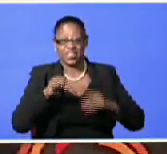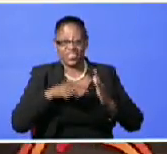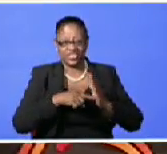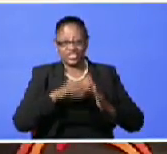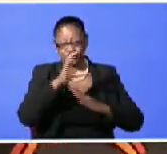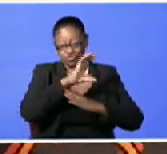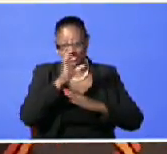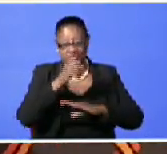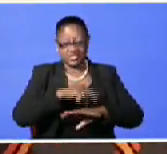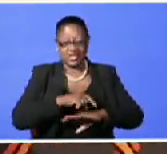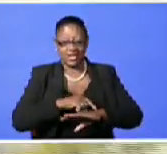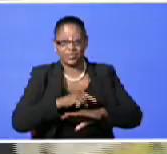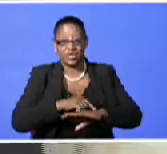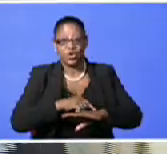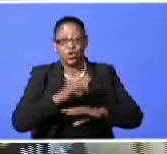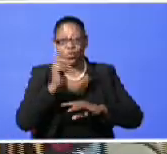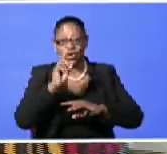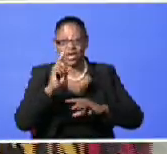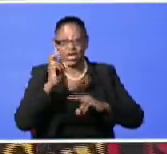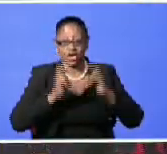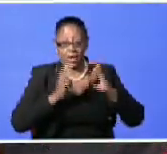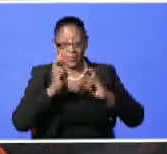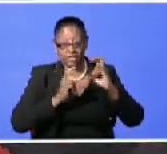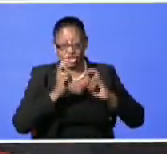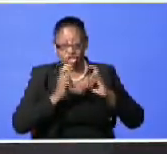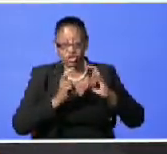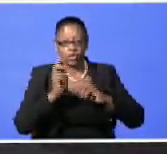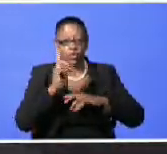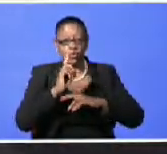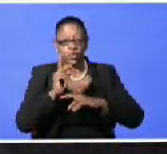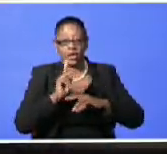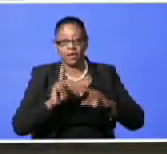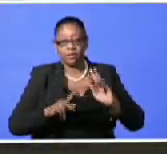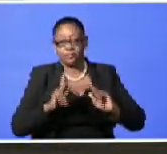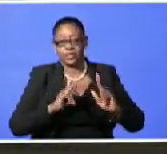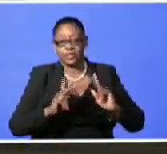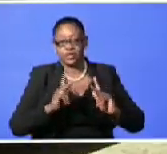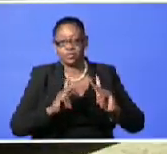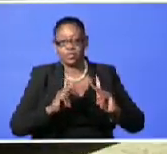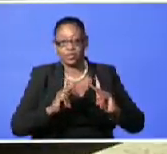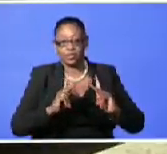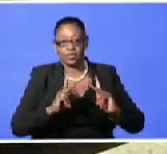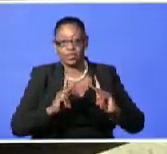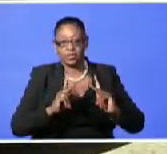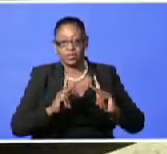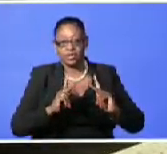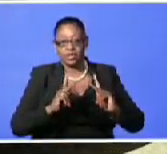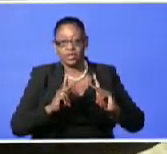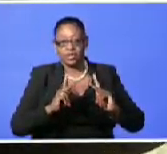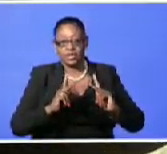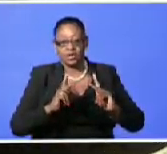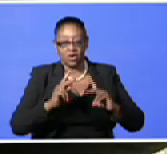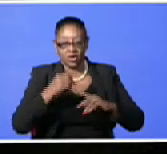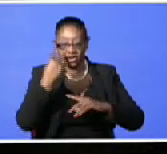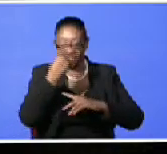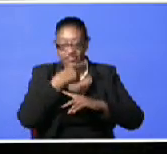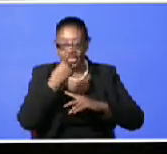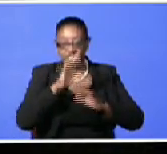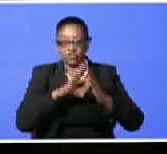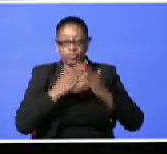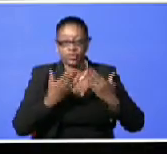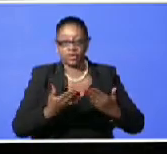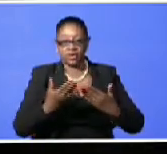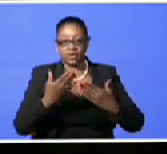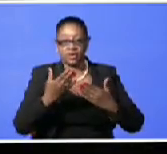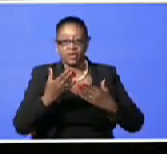put on a Christmas competition where customers would have to post receipts from affiliated companies on the Suncash Facebook page in an attempt